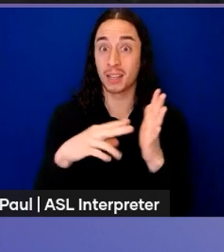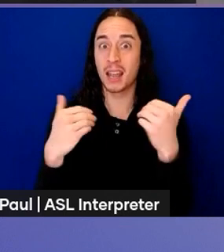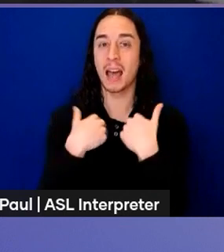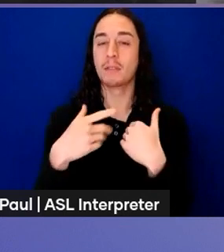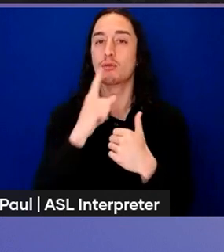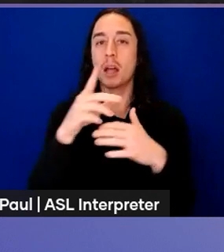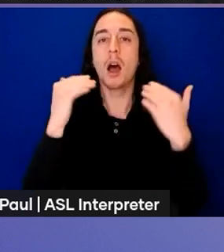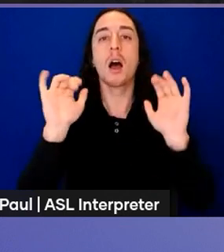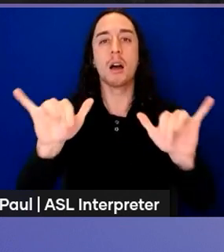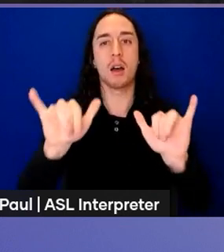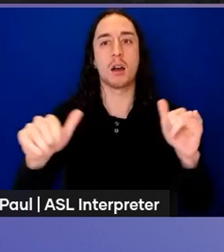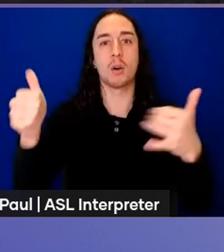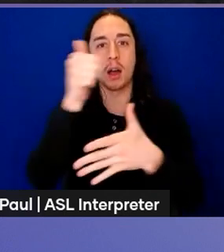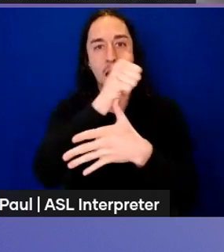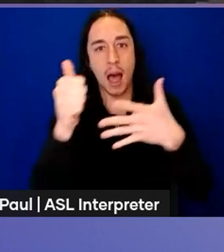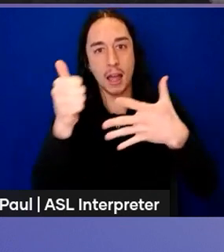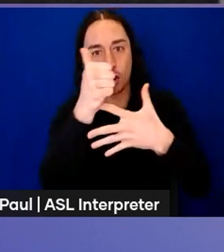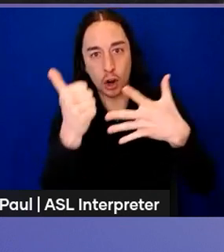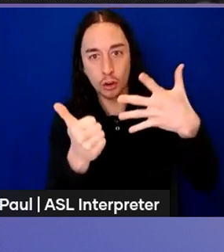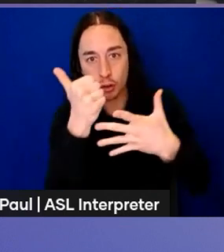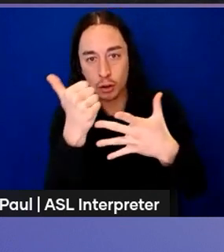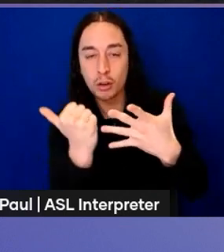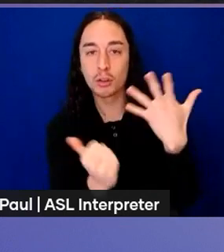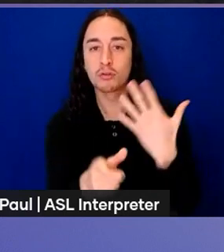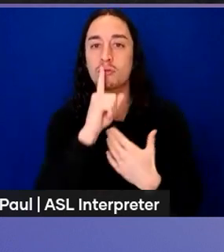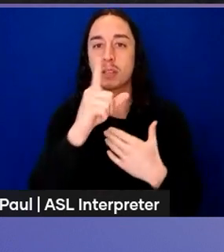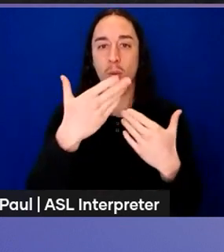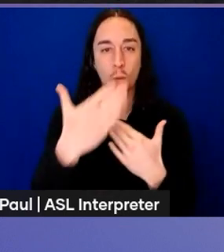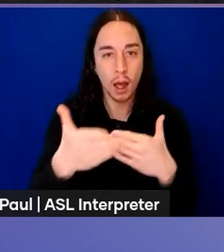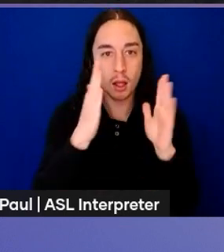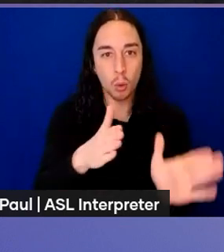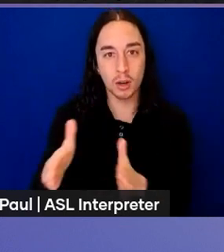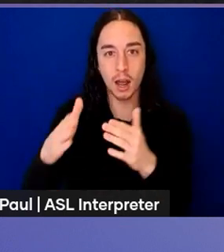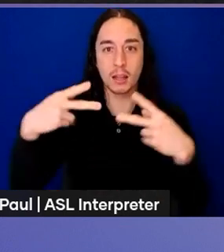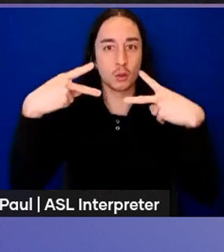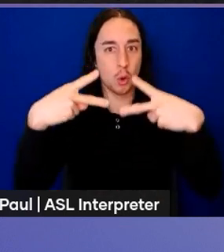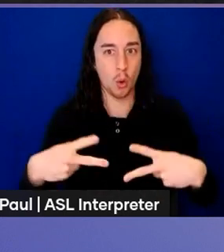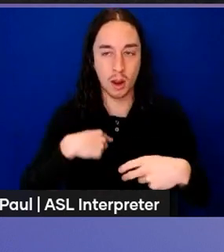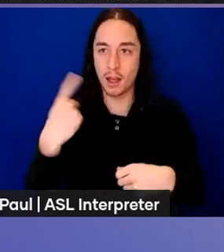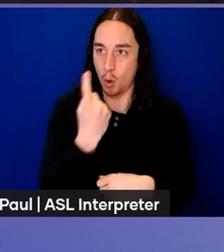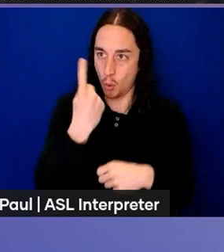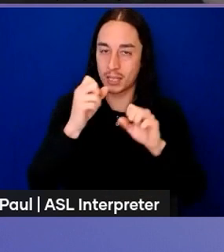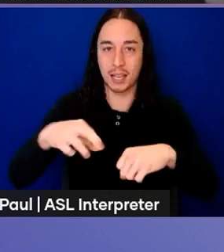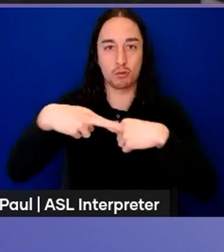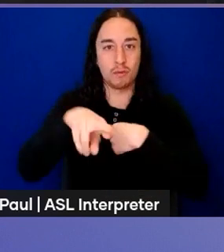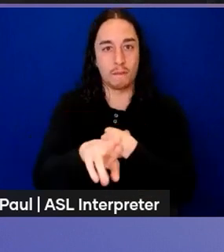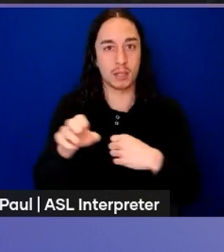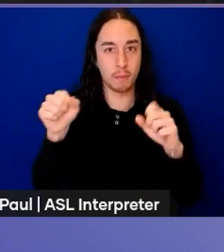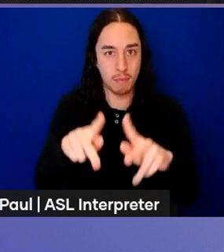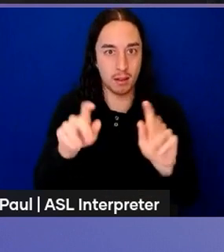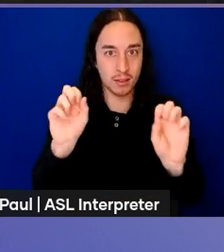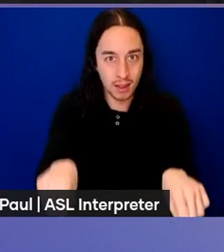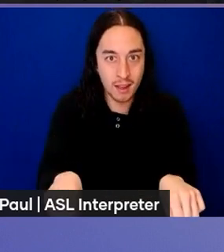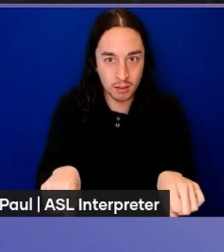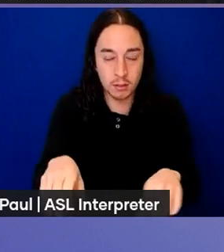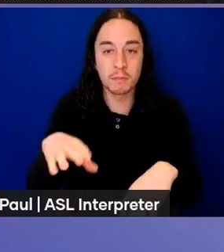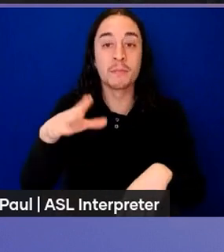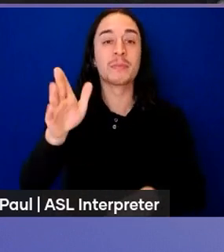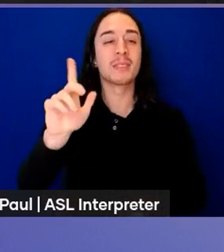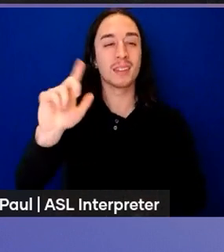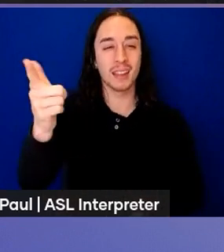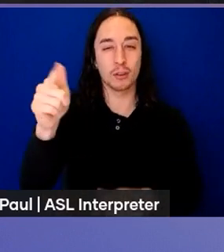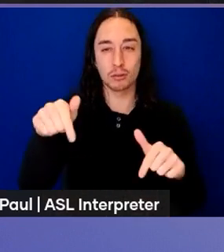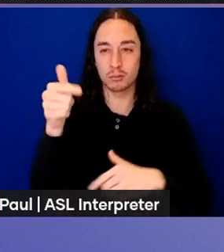hierarchically well-organized code that I can always reference. And we're going to see something later in the talk here where I talk